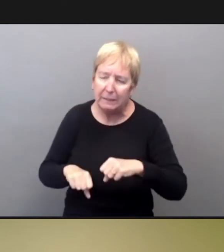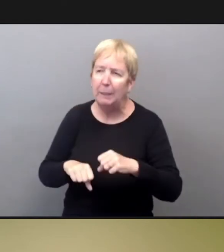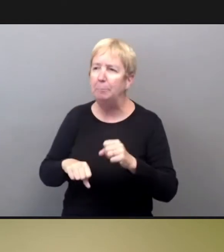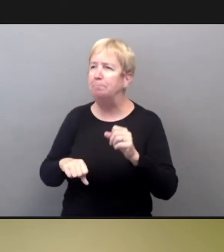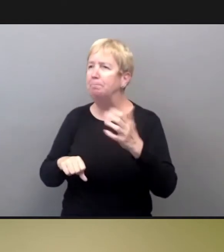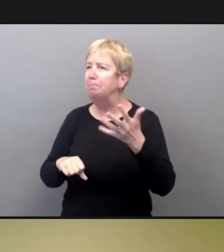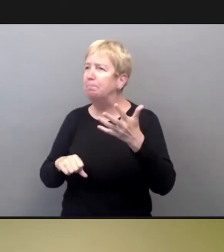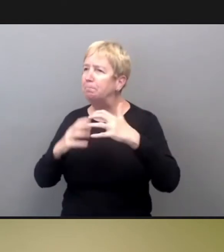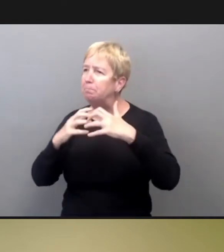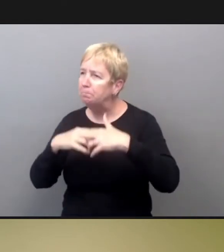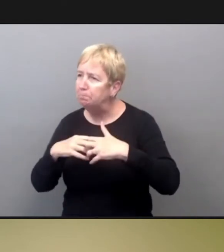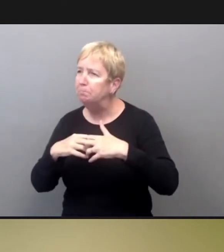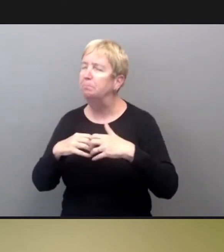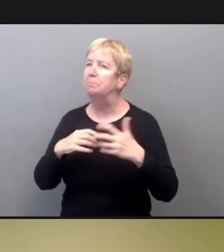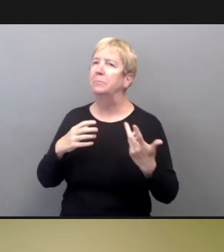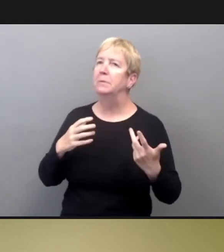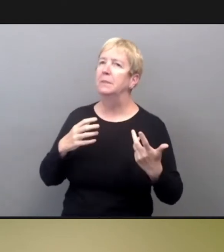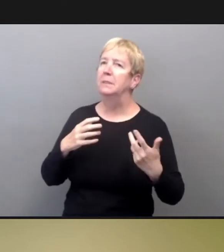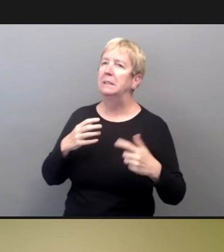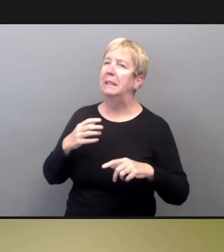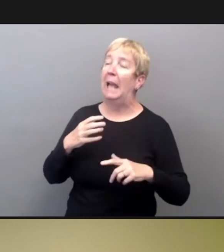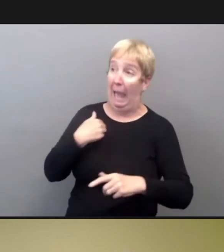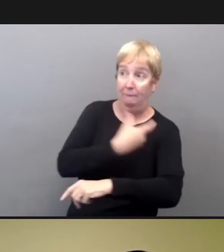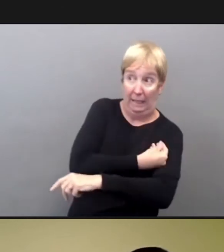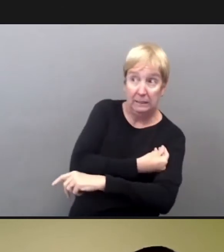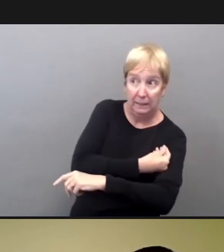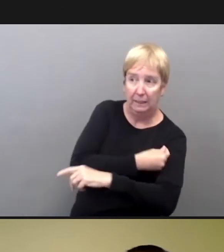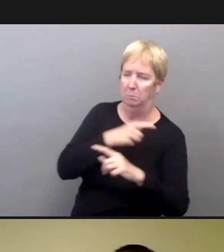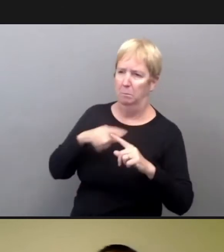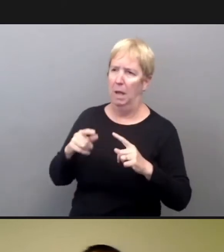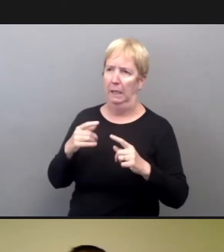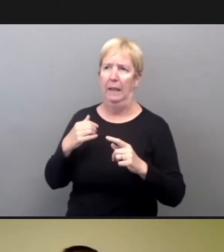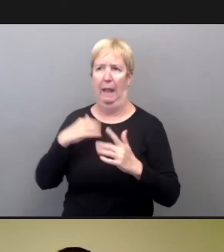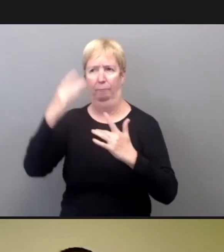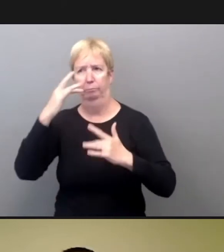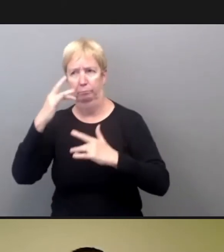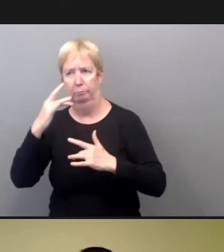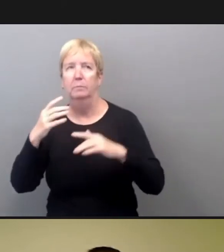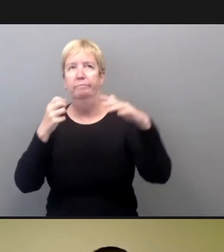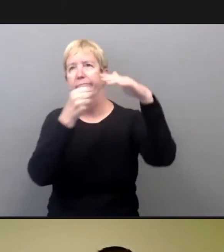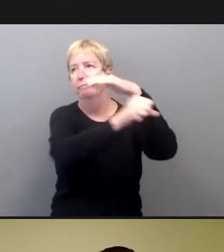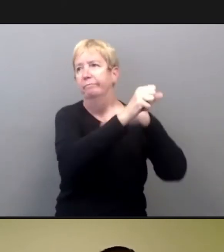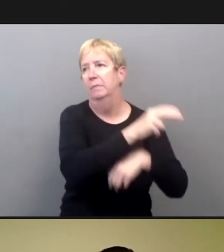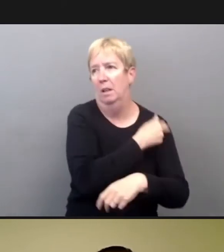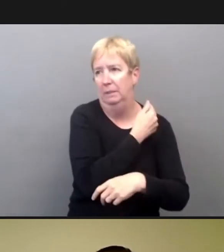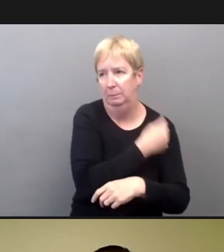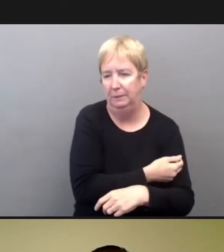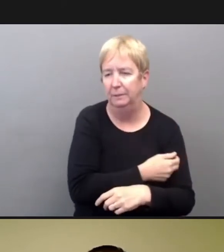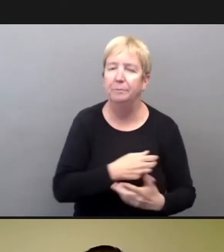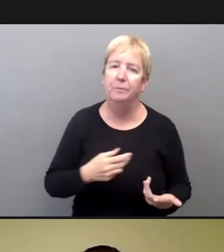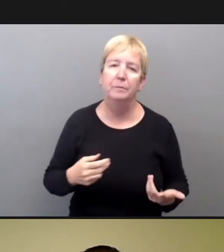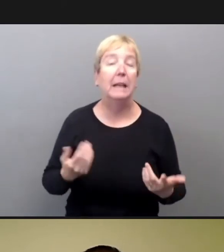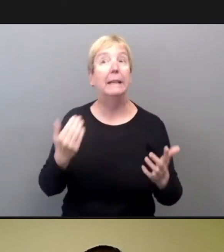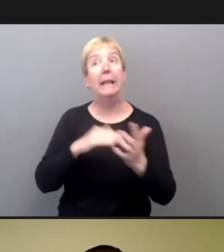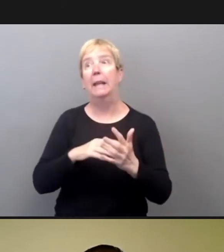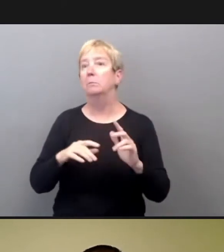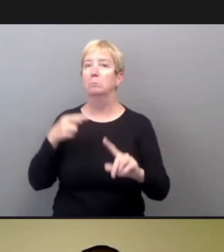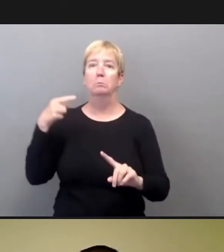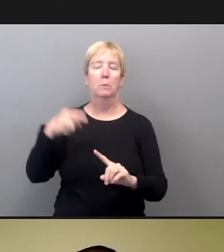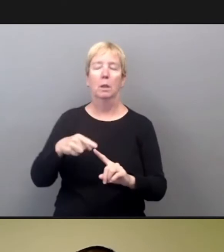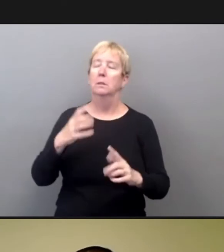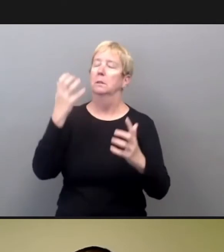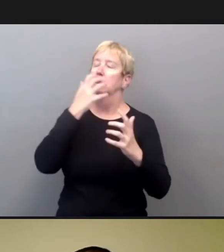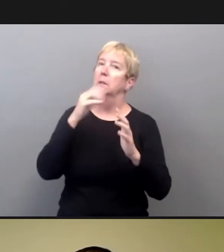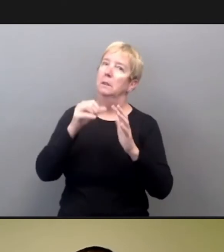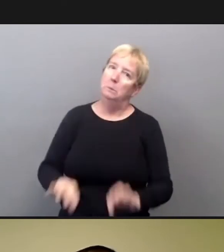are vaccinated and have acquired the disease. So there's still just an overwhelming imperative to be vaccinated